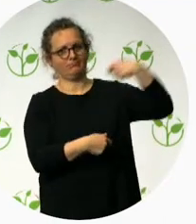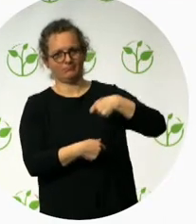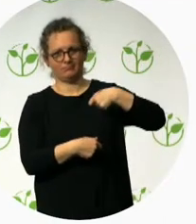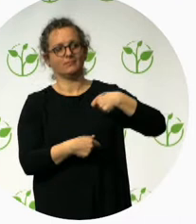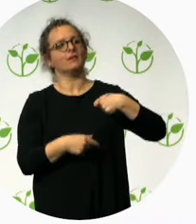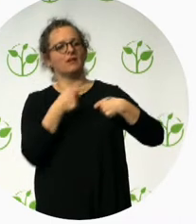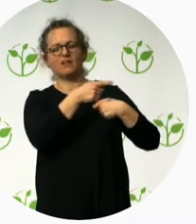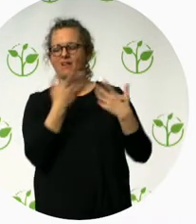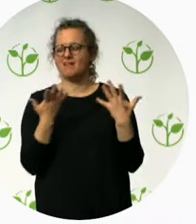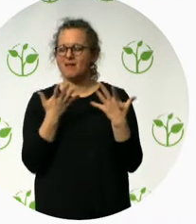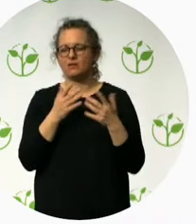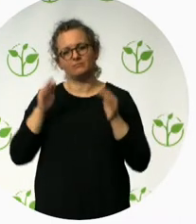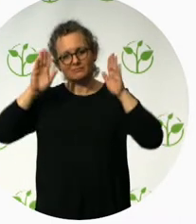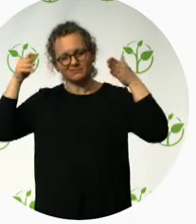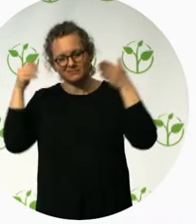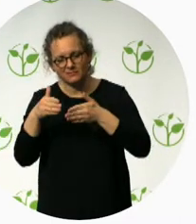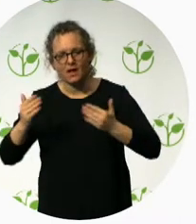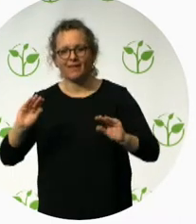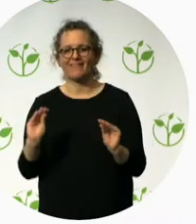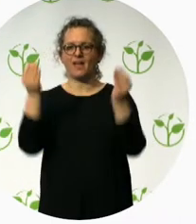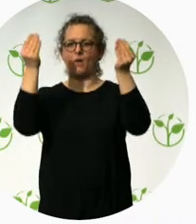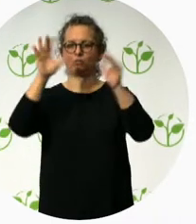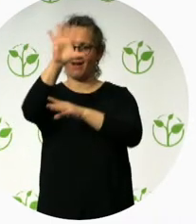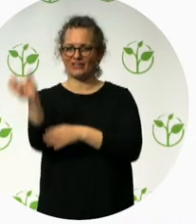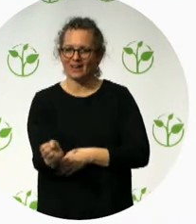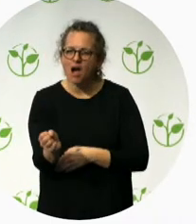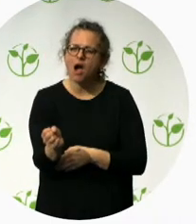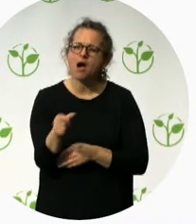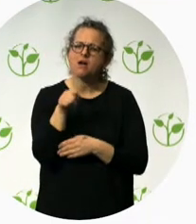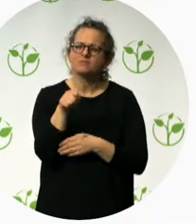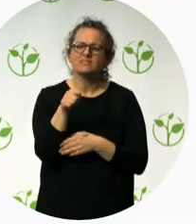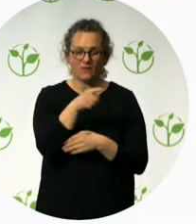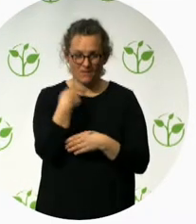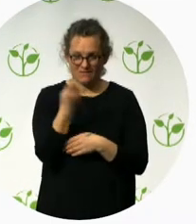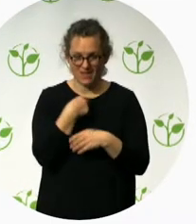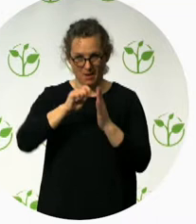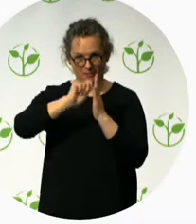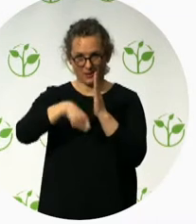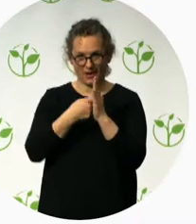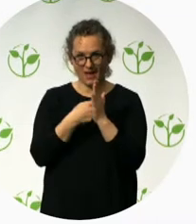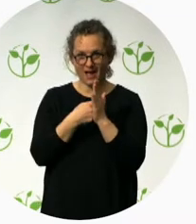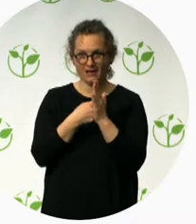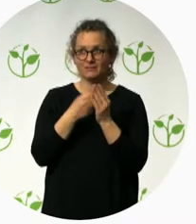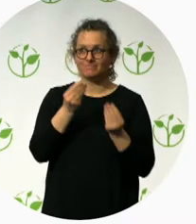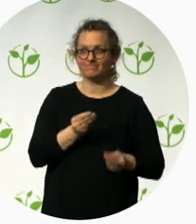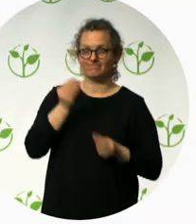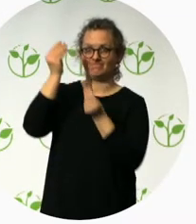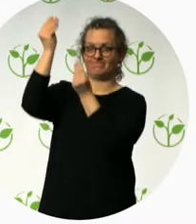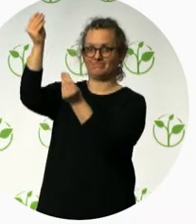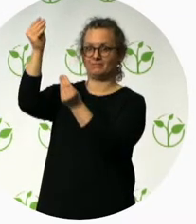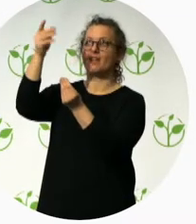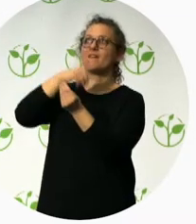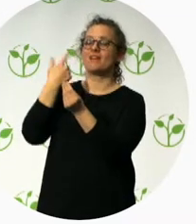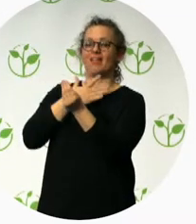to design a proposal to submit to European Union to have support to start